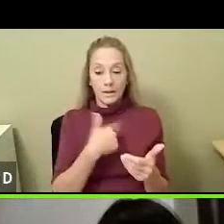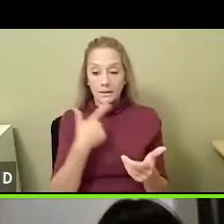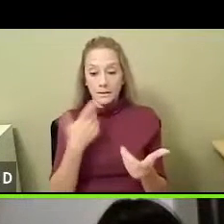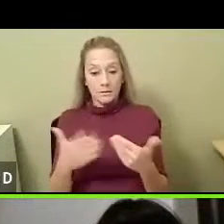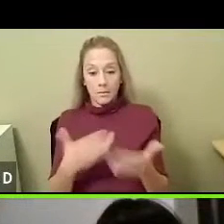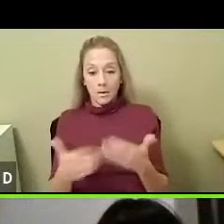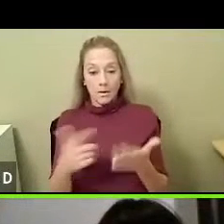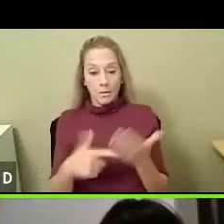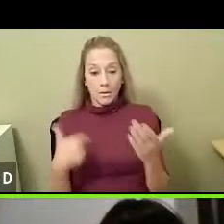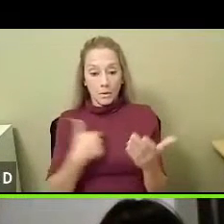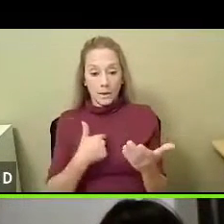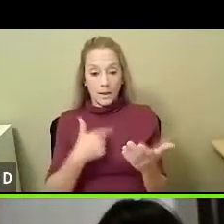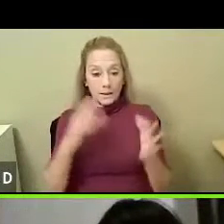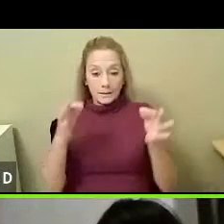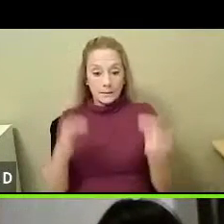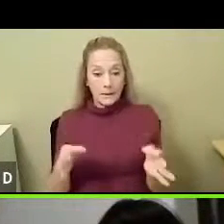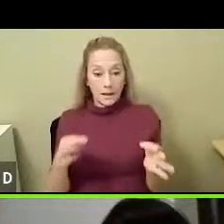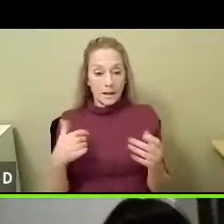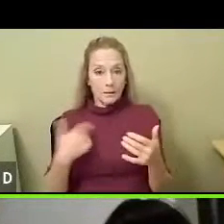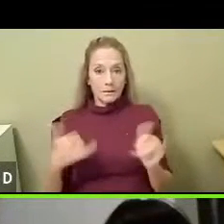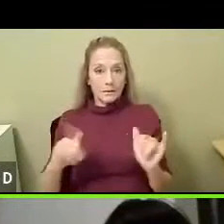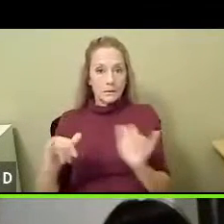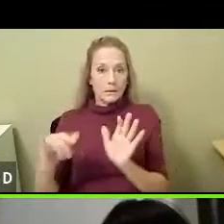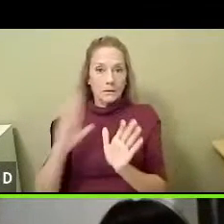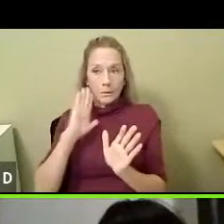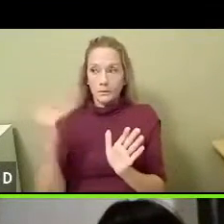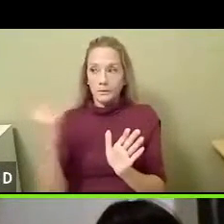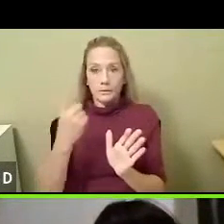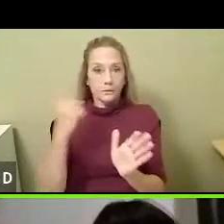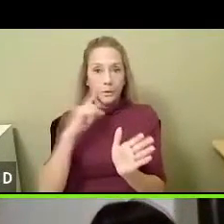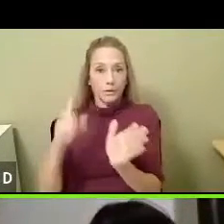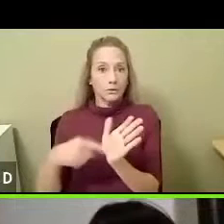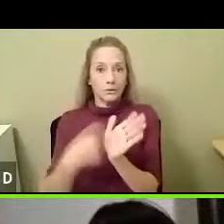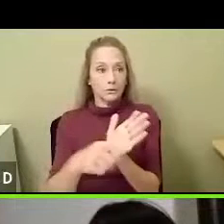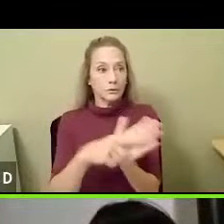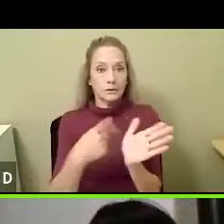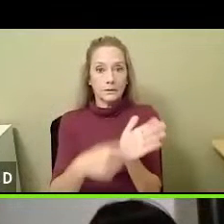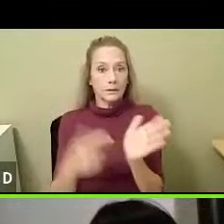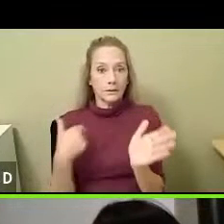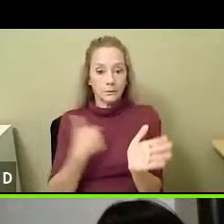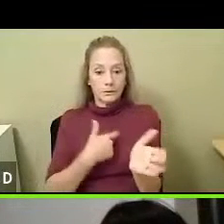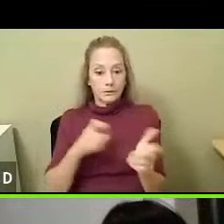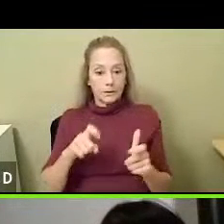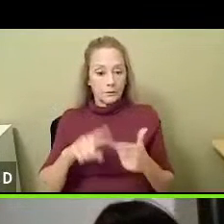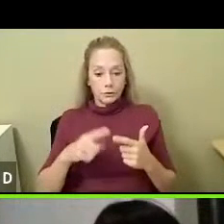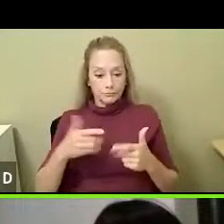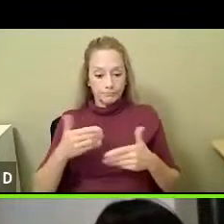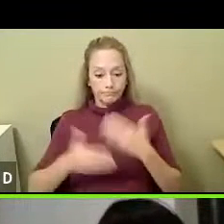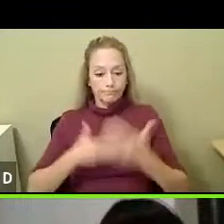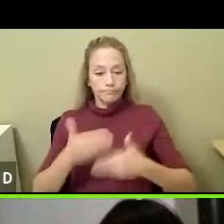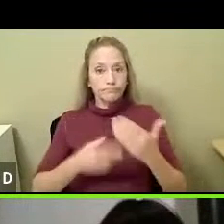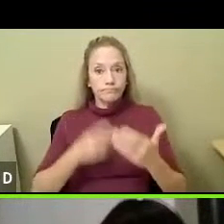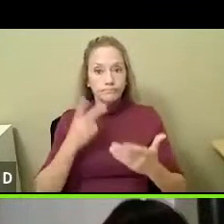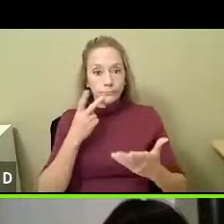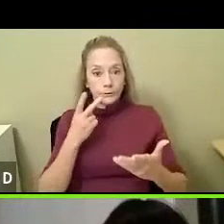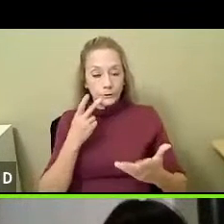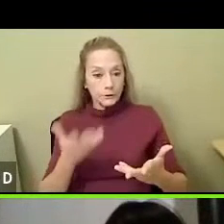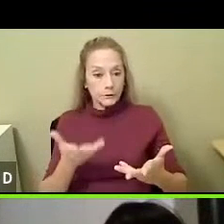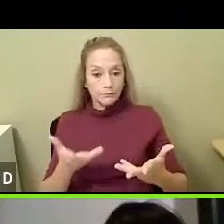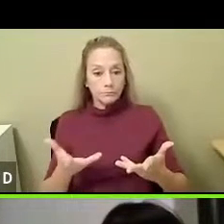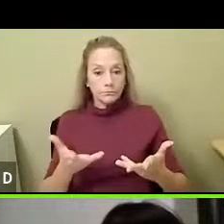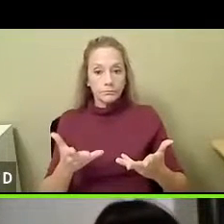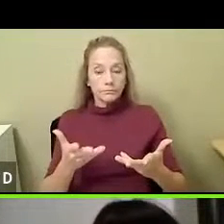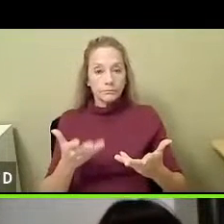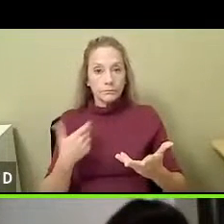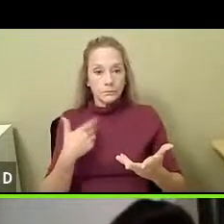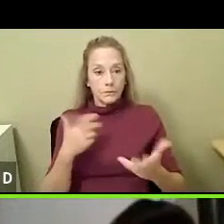do, we're going to be criticized. We're really trying to navigate those waters as to not being too harsh on the economy